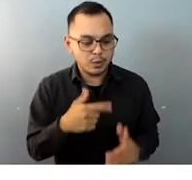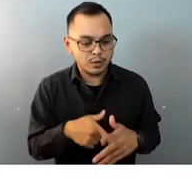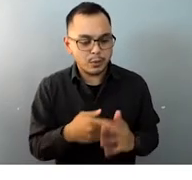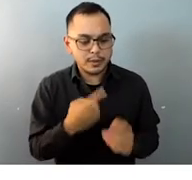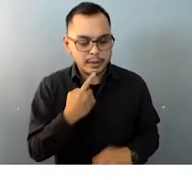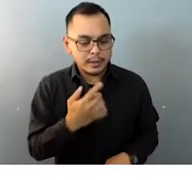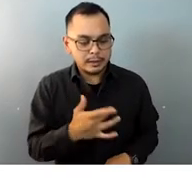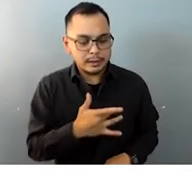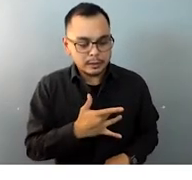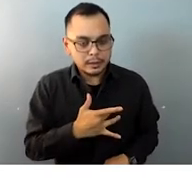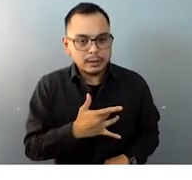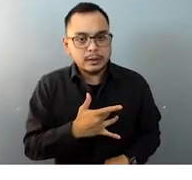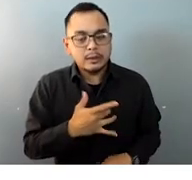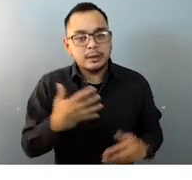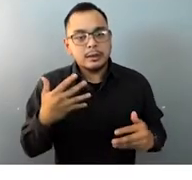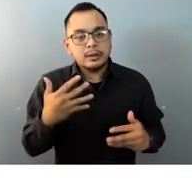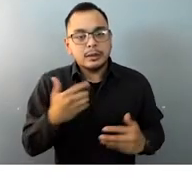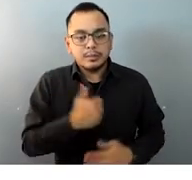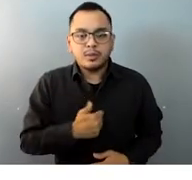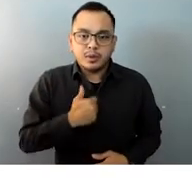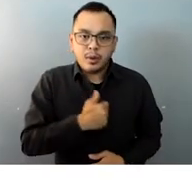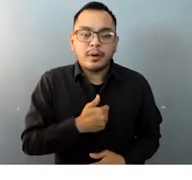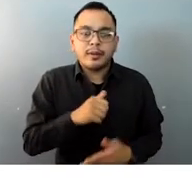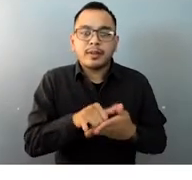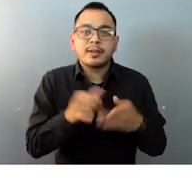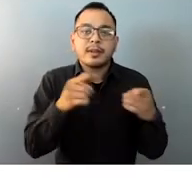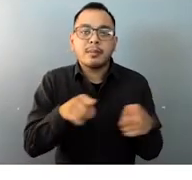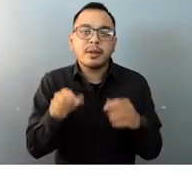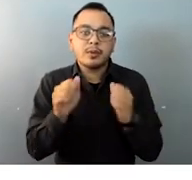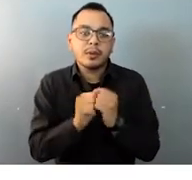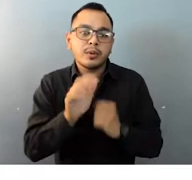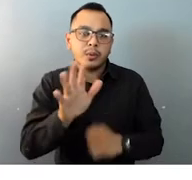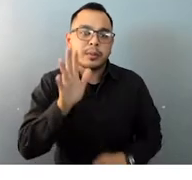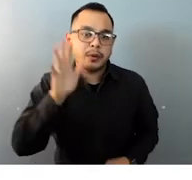am horrified and very sorry